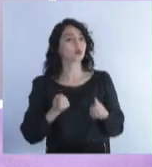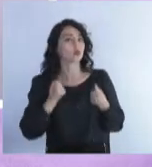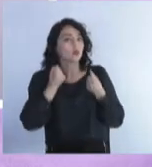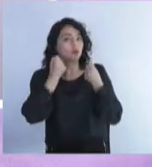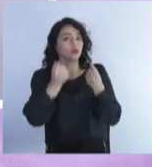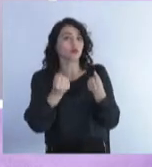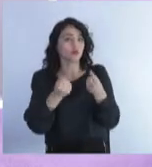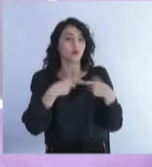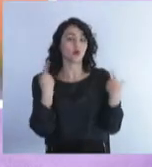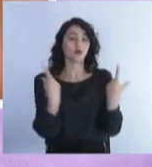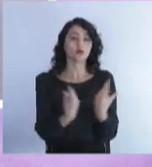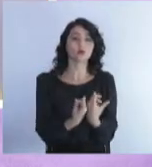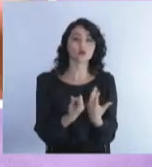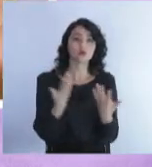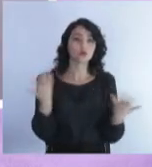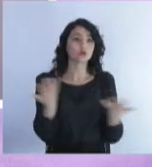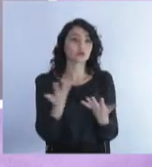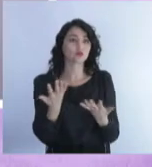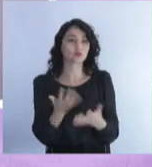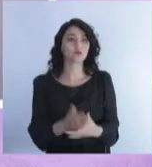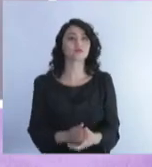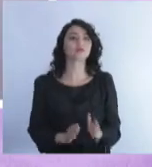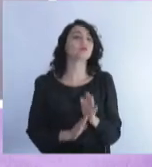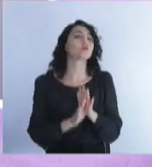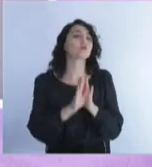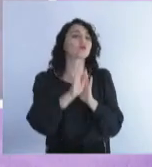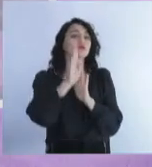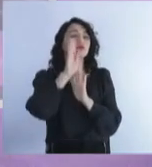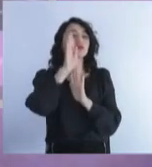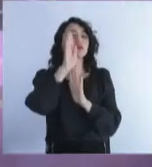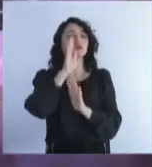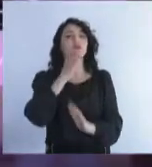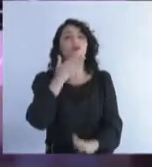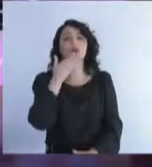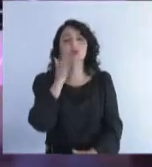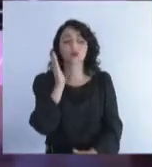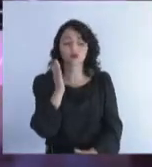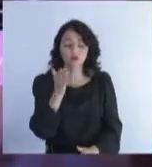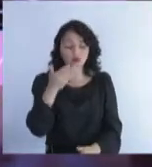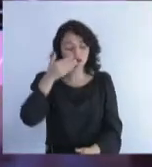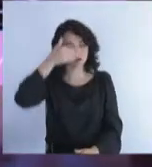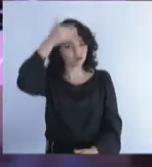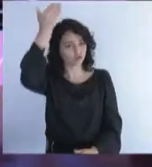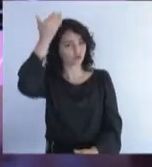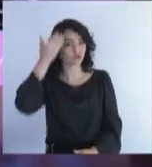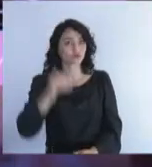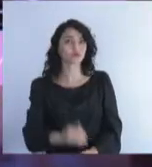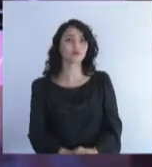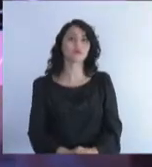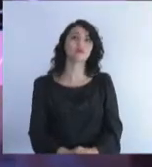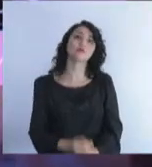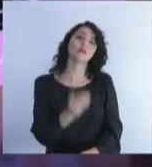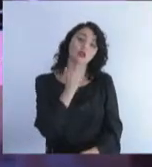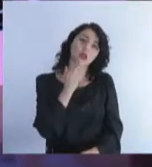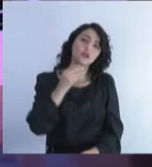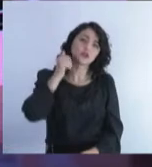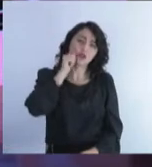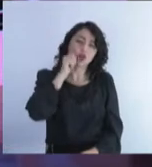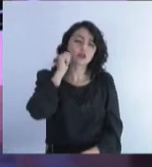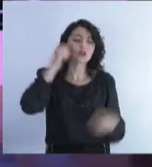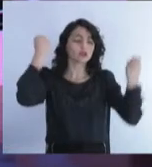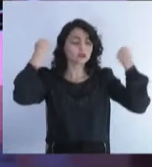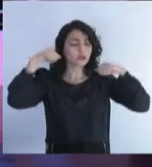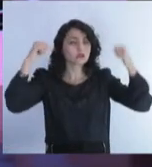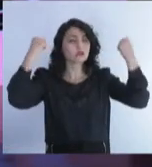well-being by increasing our inner capacity and adding some of these exercises to our daily